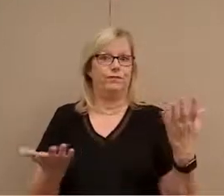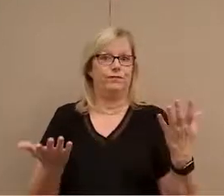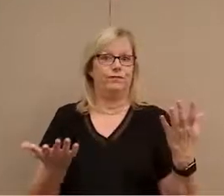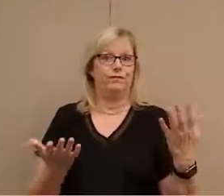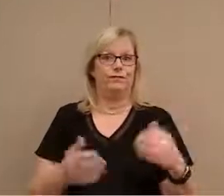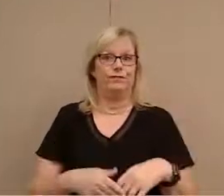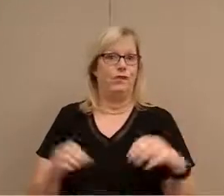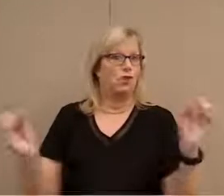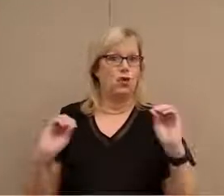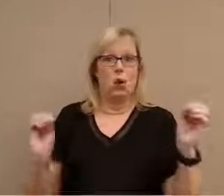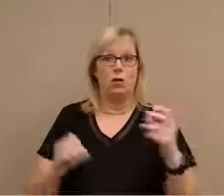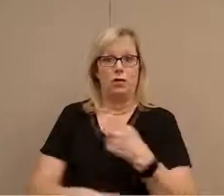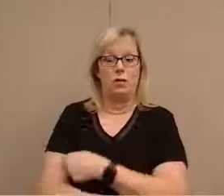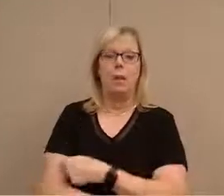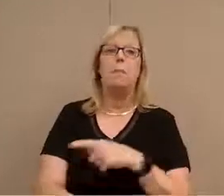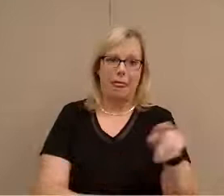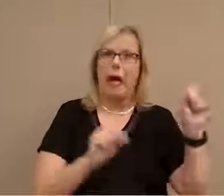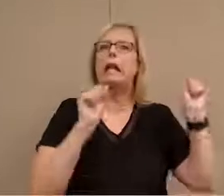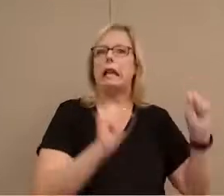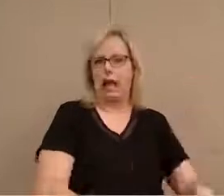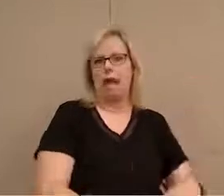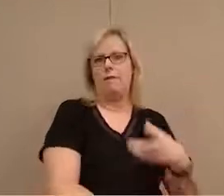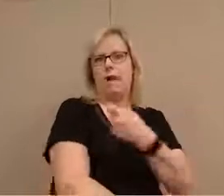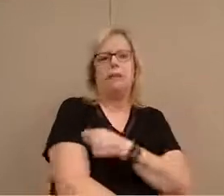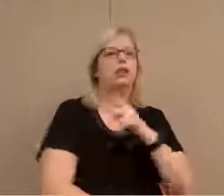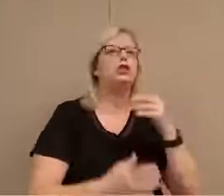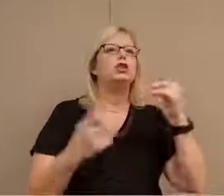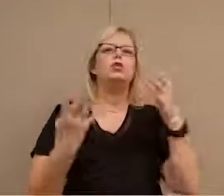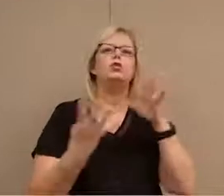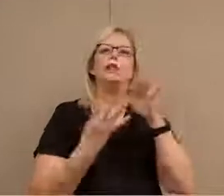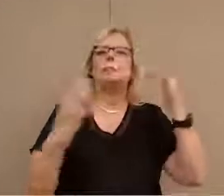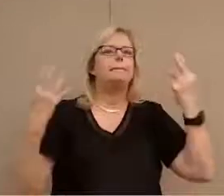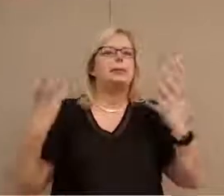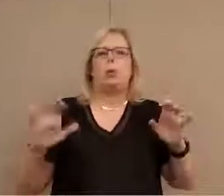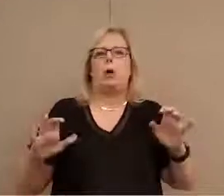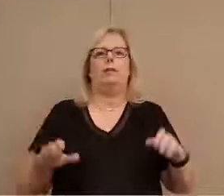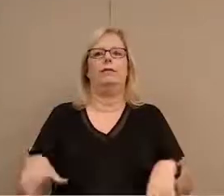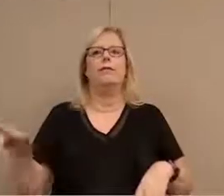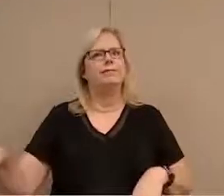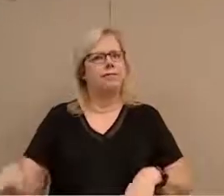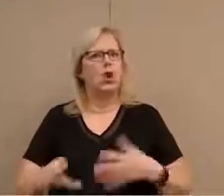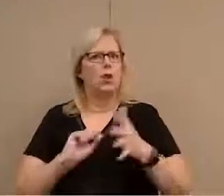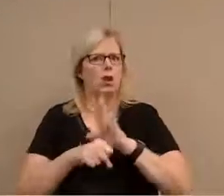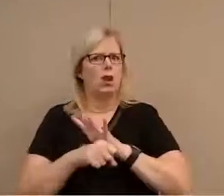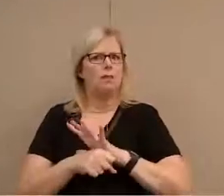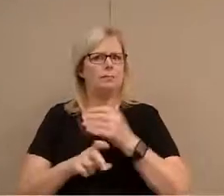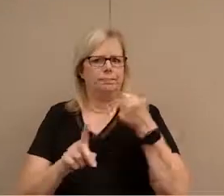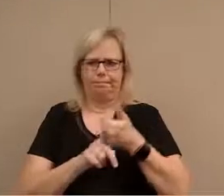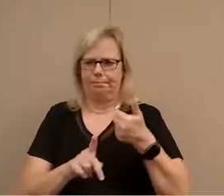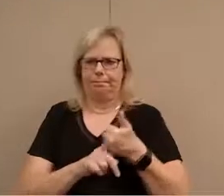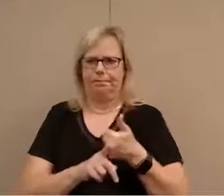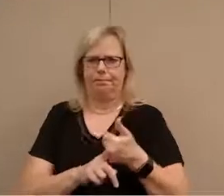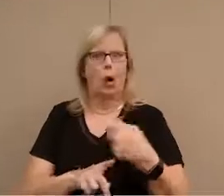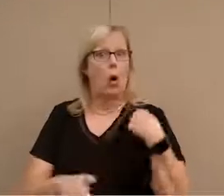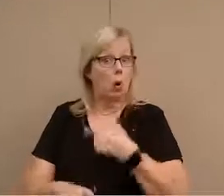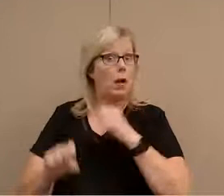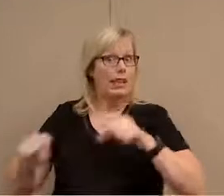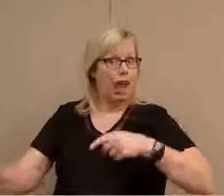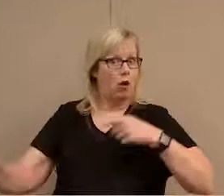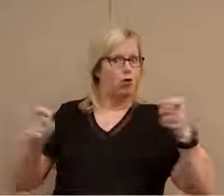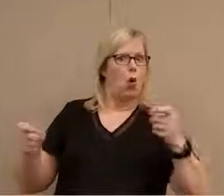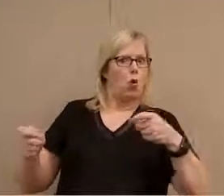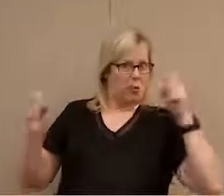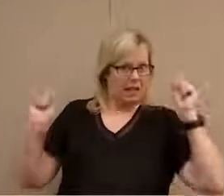unvaccinated who are eligible to be vaccinated. So this virus really is, we can take control